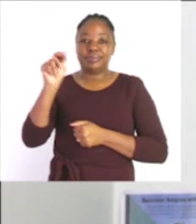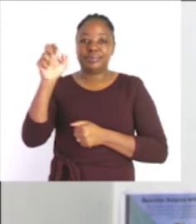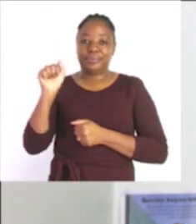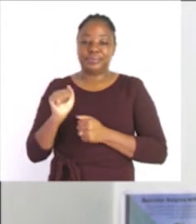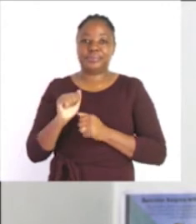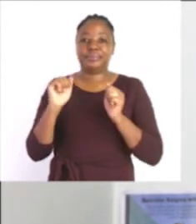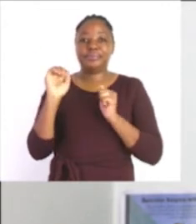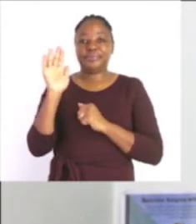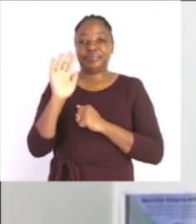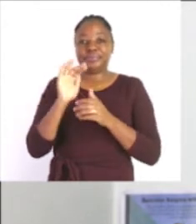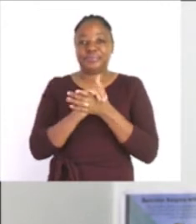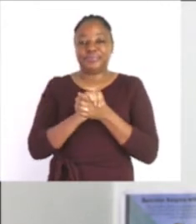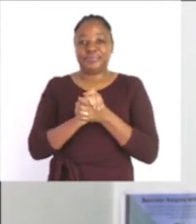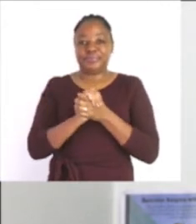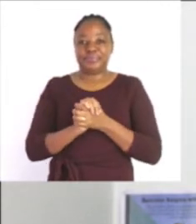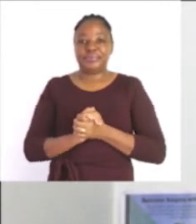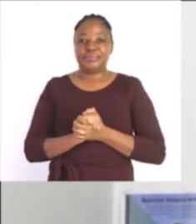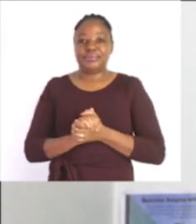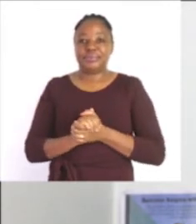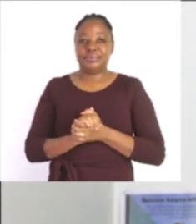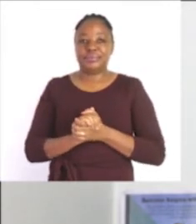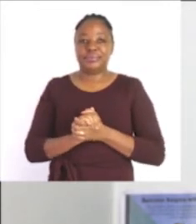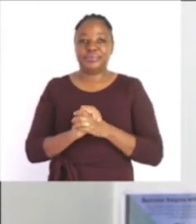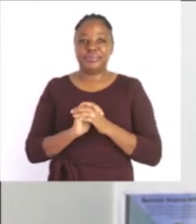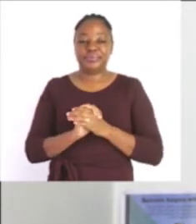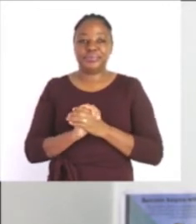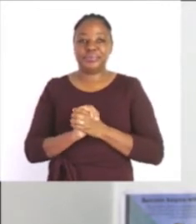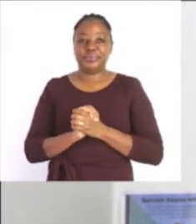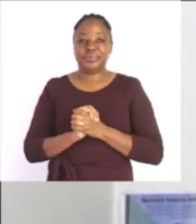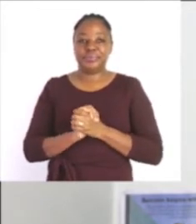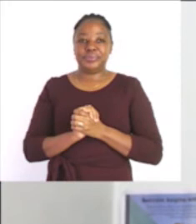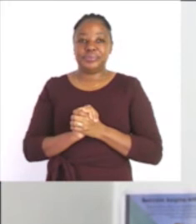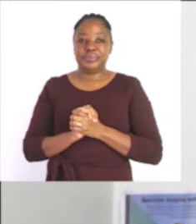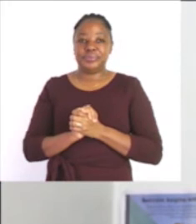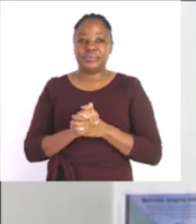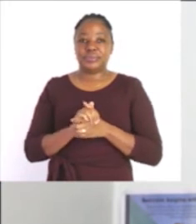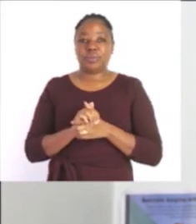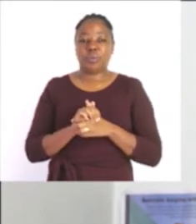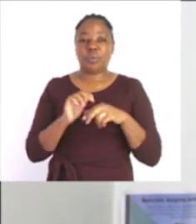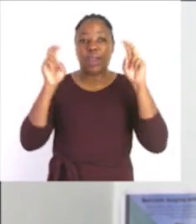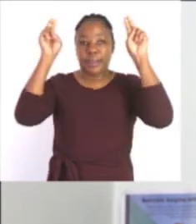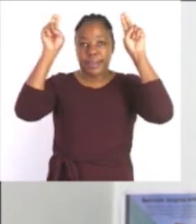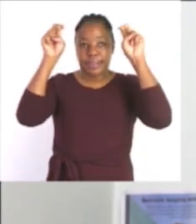my friend today joining us for our lesson. Hello. For our lesson,